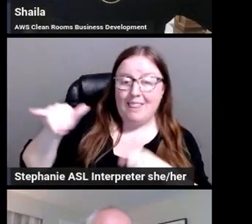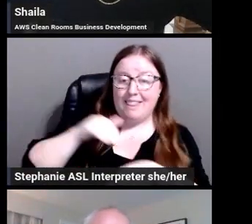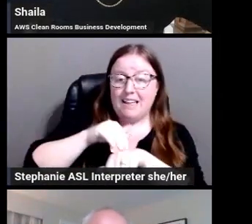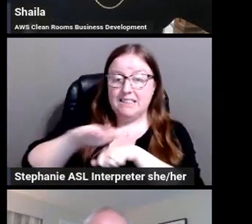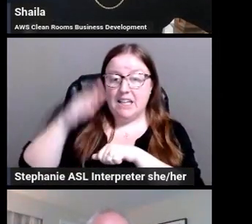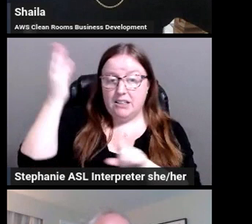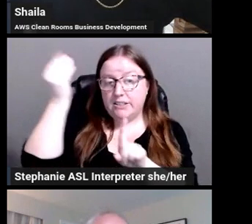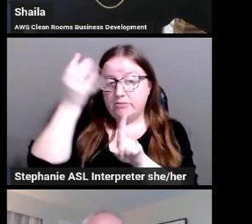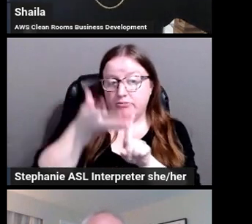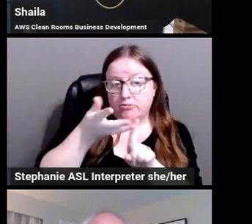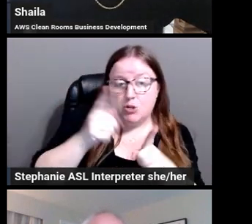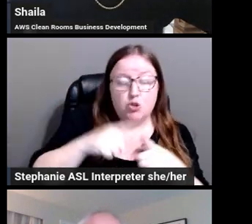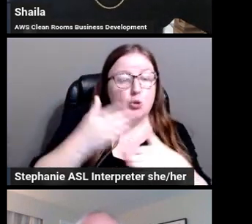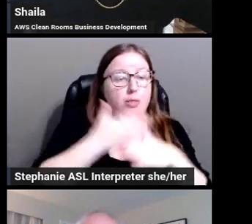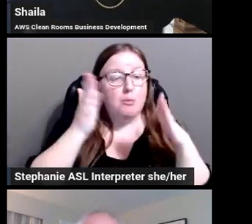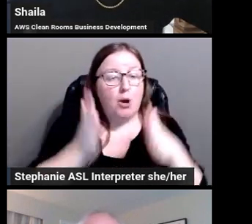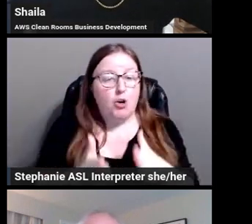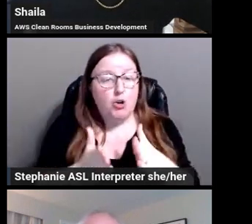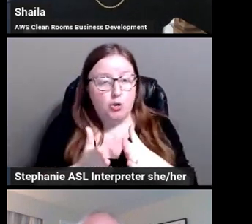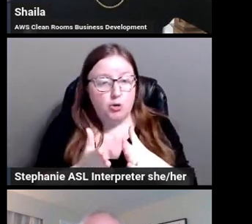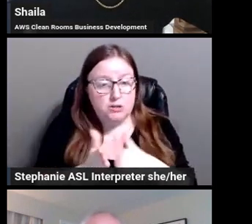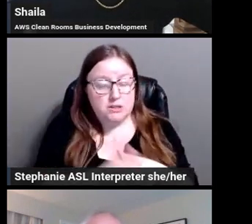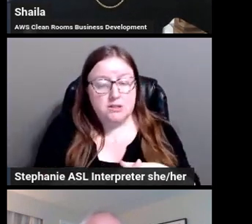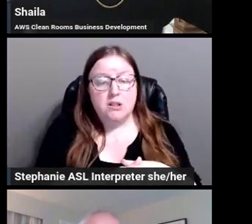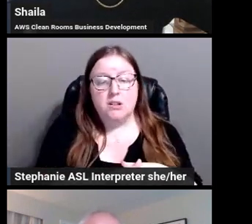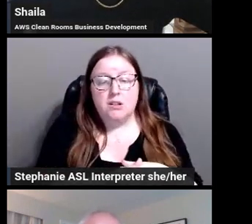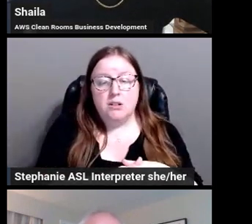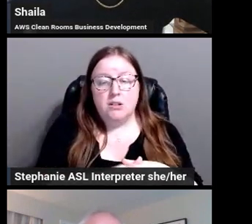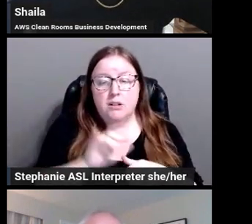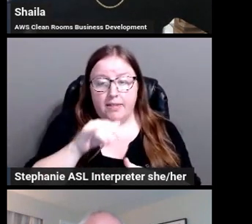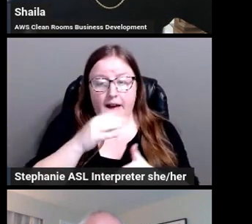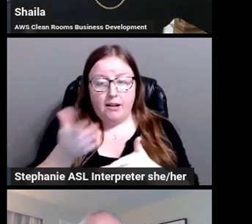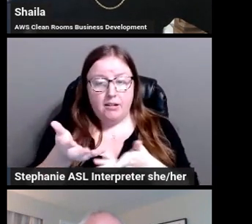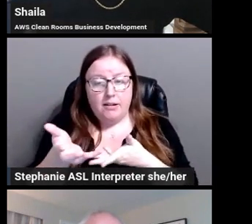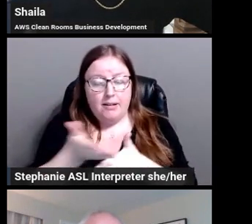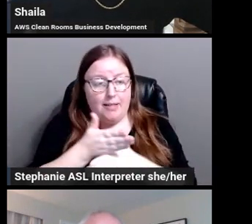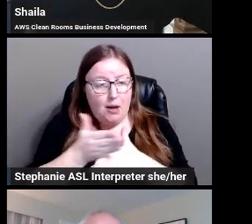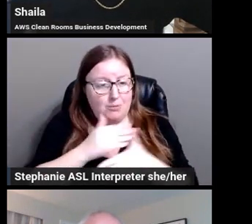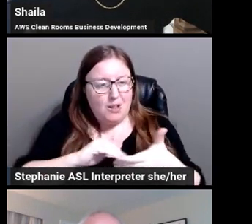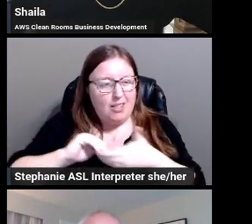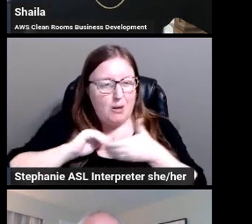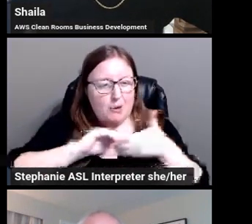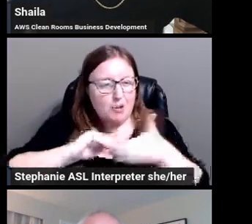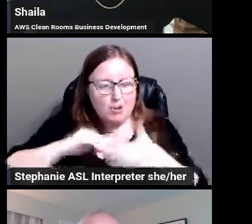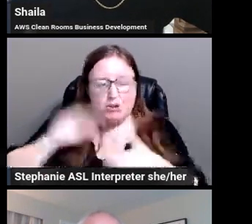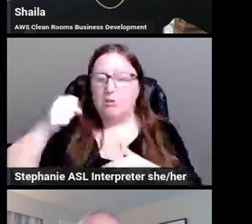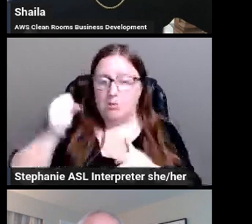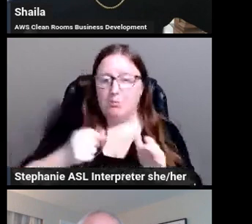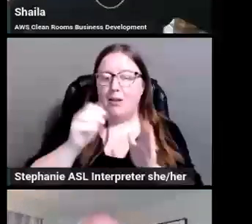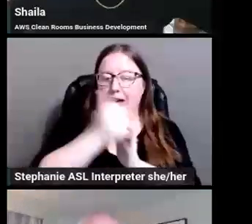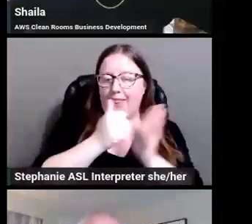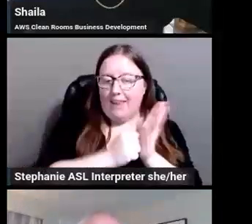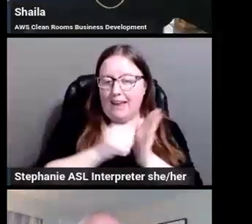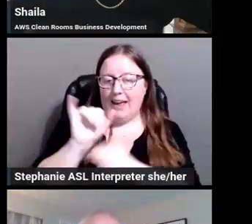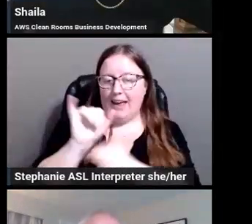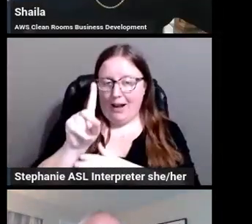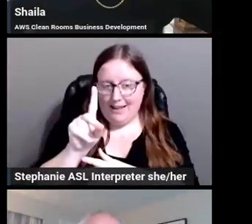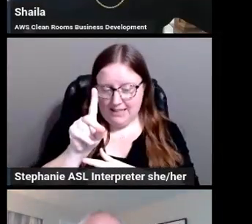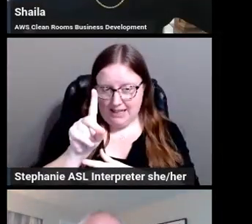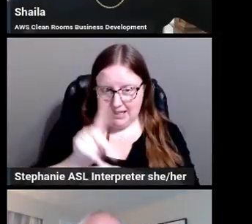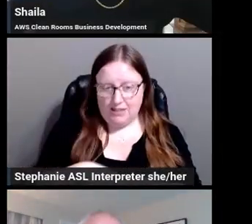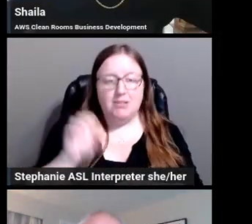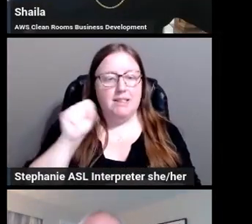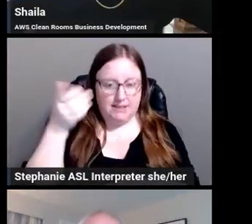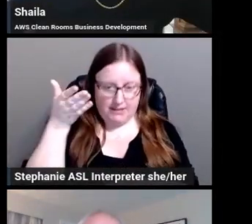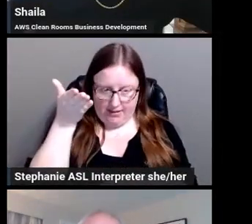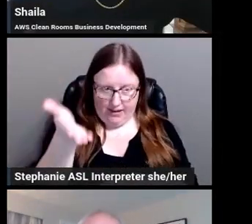notification to those partners that the collaboration? Yeah, I was going to ask that as well, like based on just the account ID that I put in there. There we